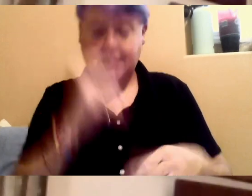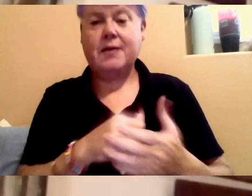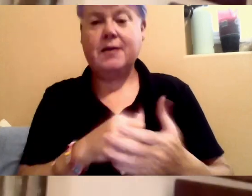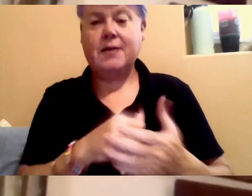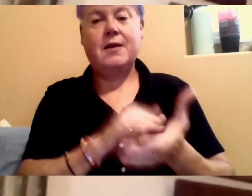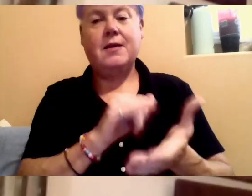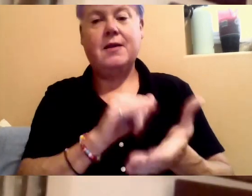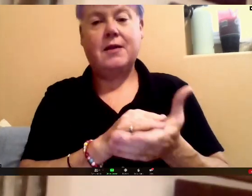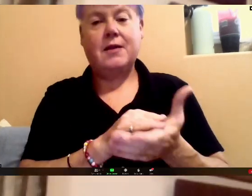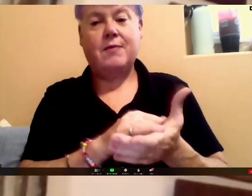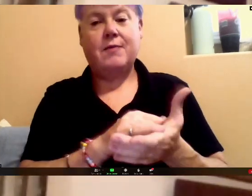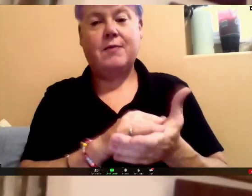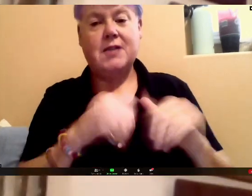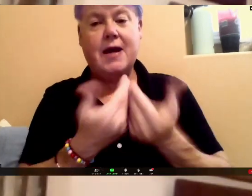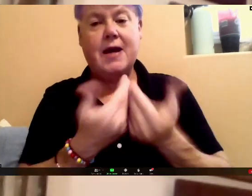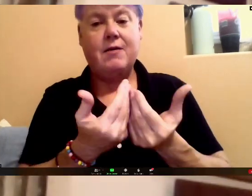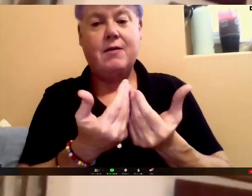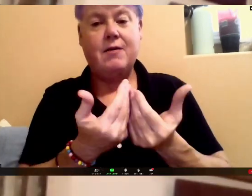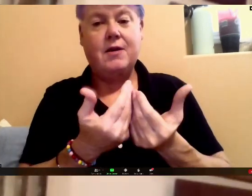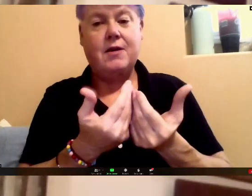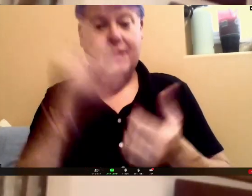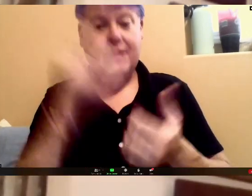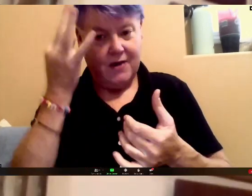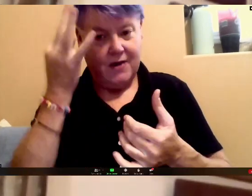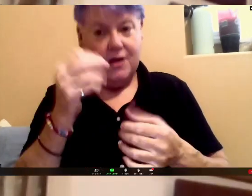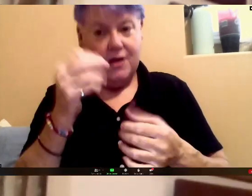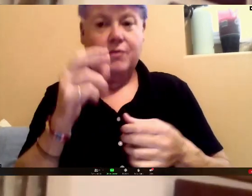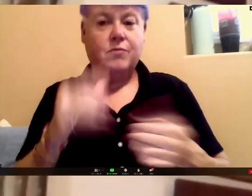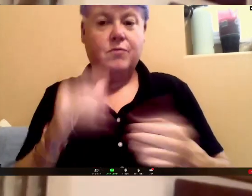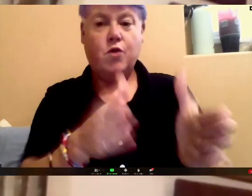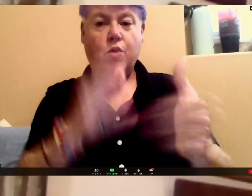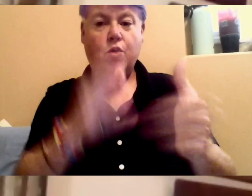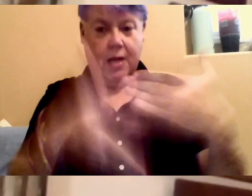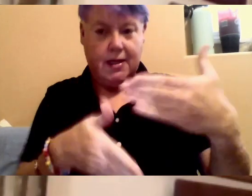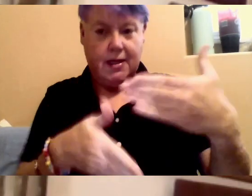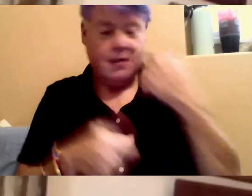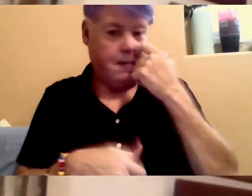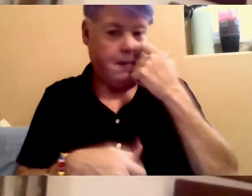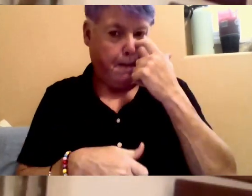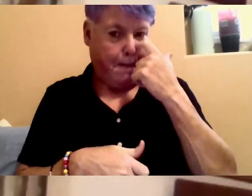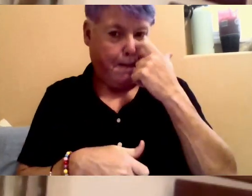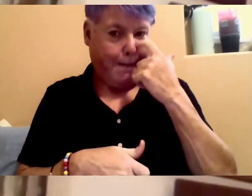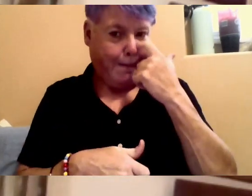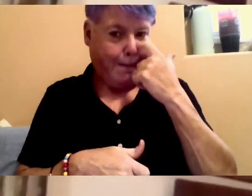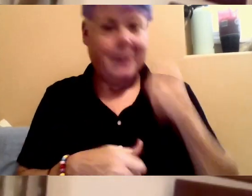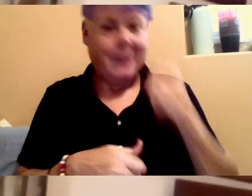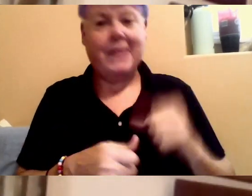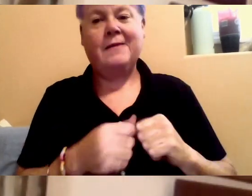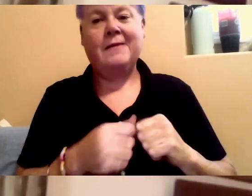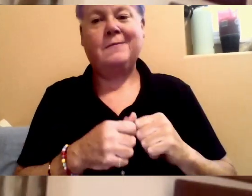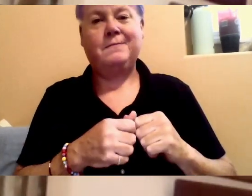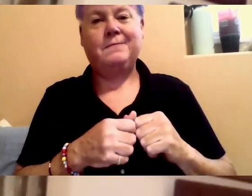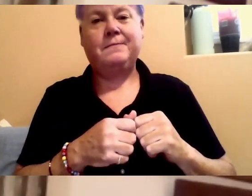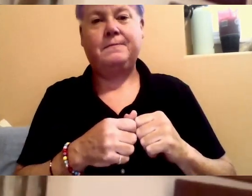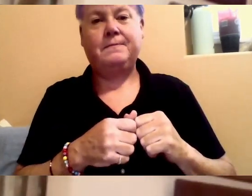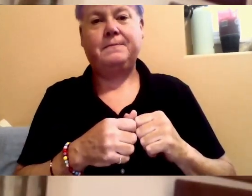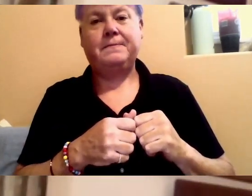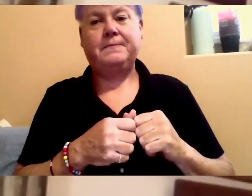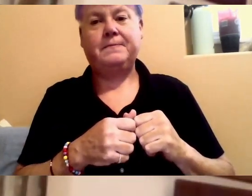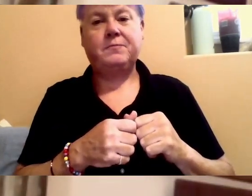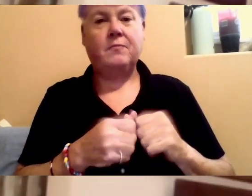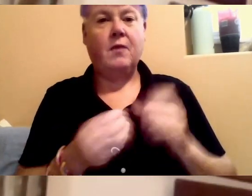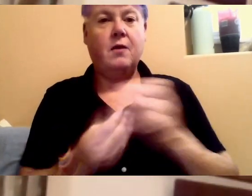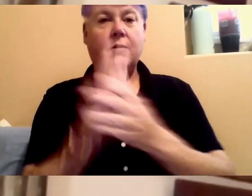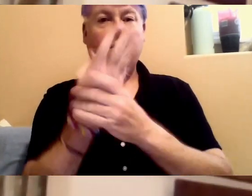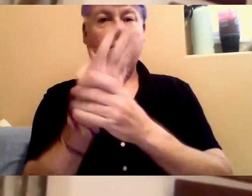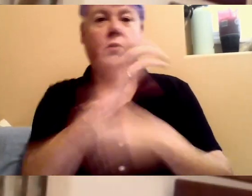trigger for Road Ends. And it all grew out of a character